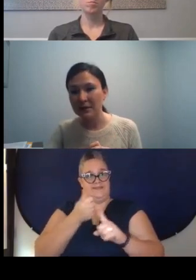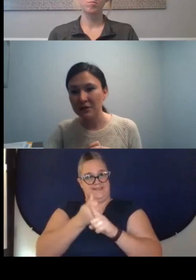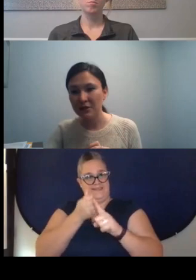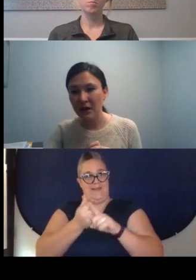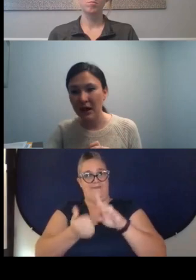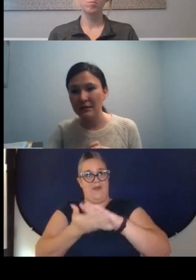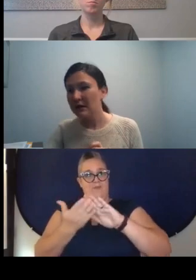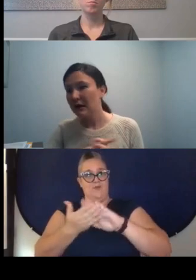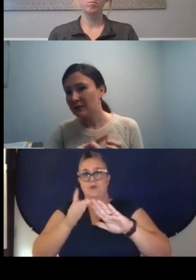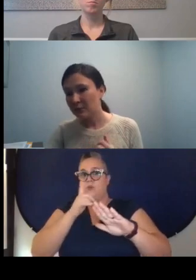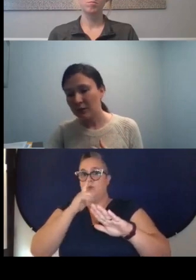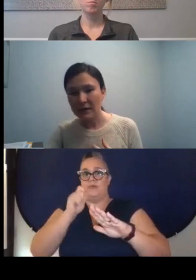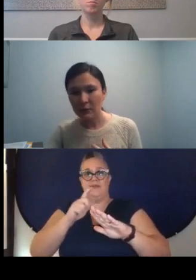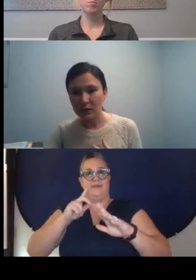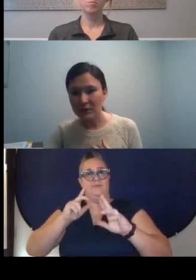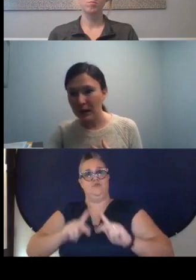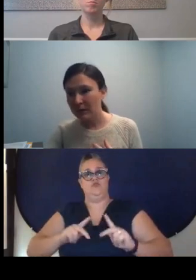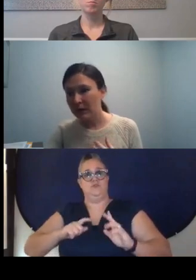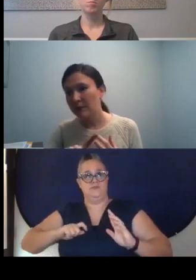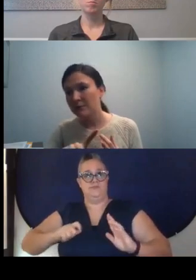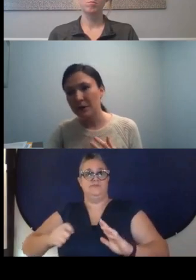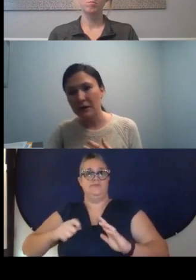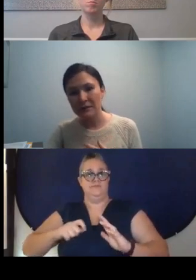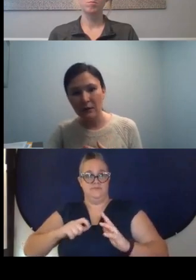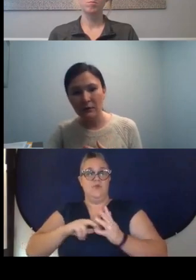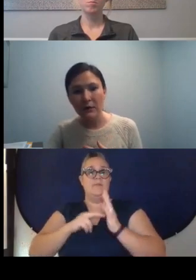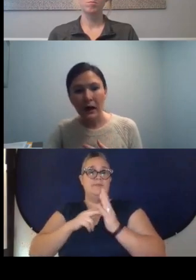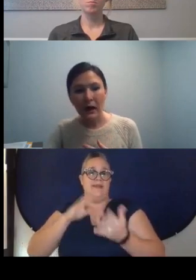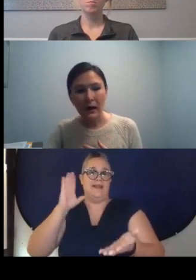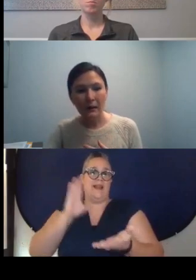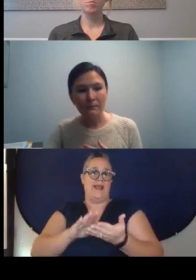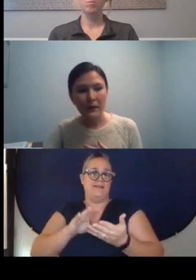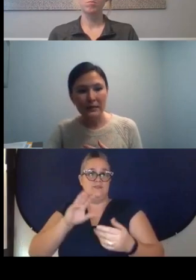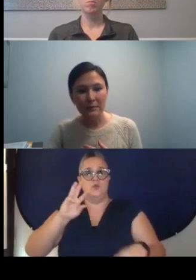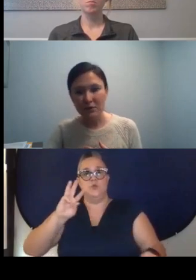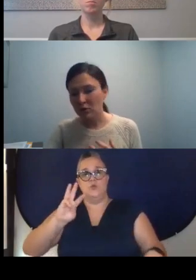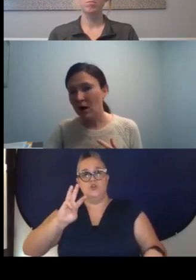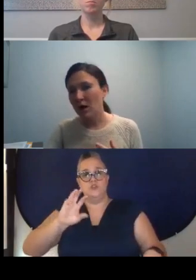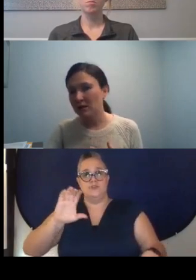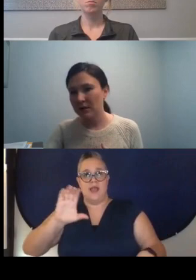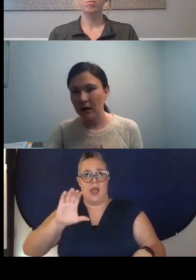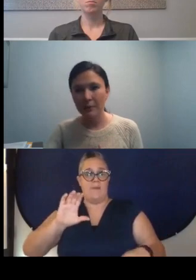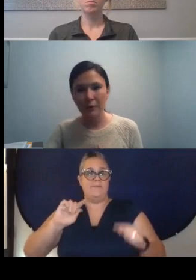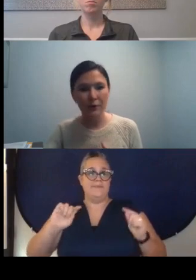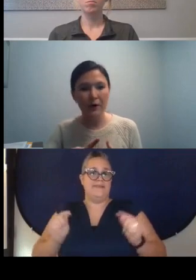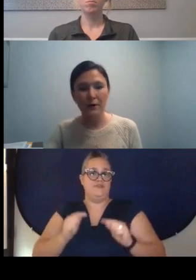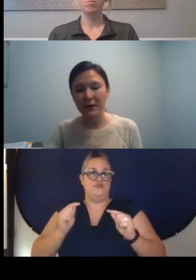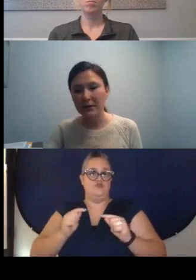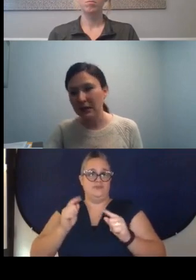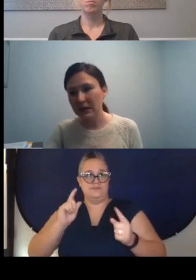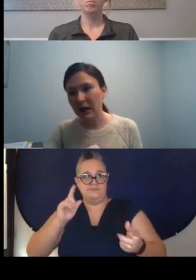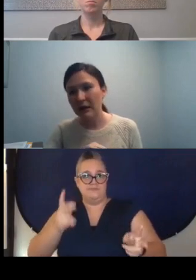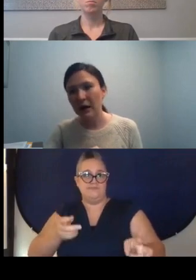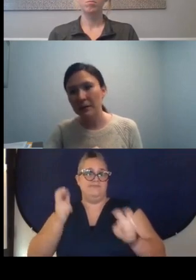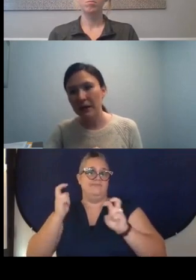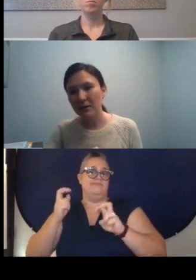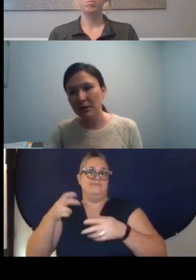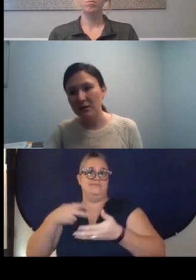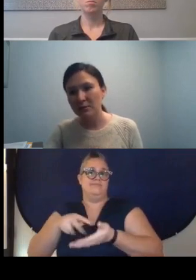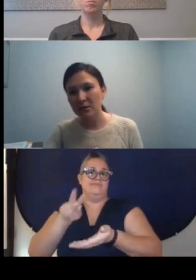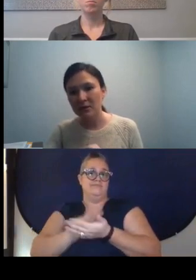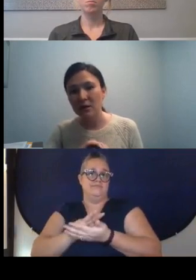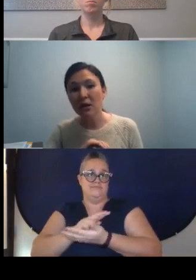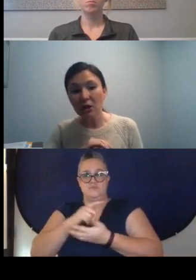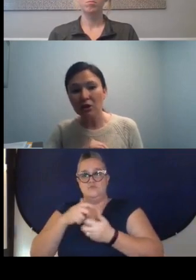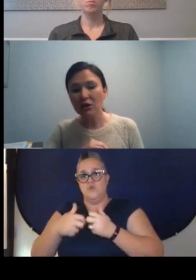needing somebody to do that. Obviously, bringing down workers' comp claims, bringing down kind of some additional cost, operator error, things like that. A lot of